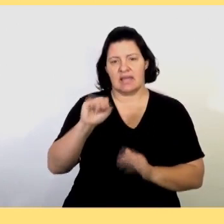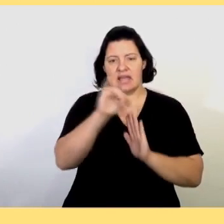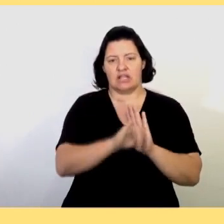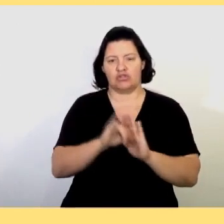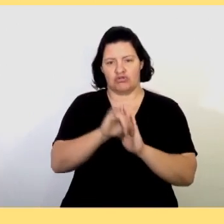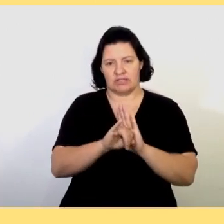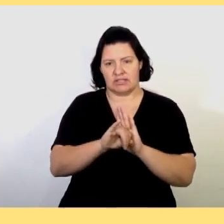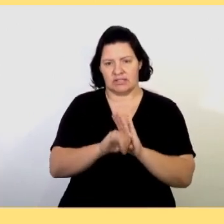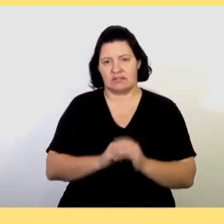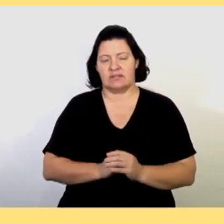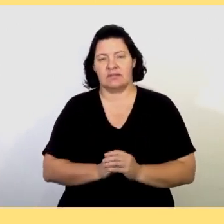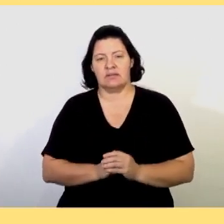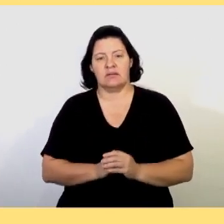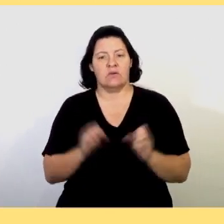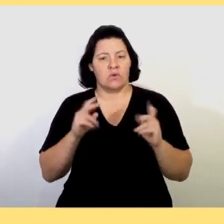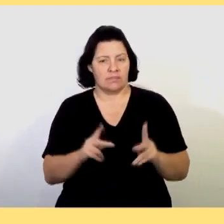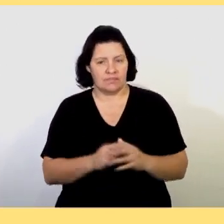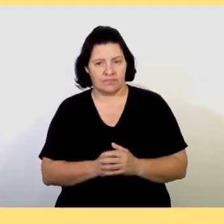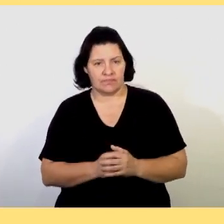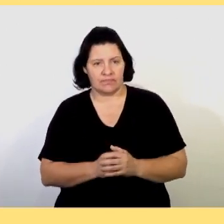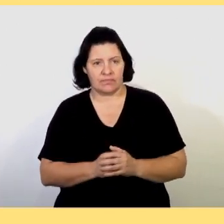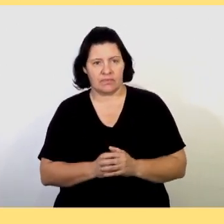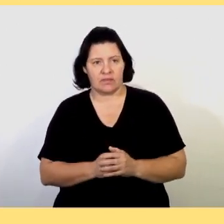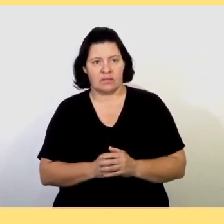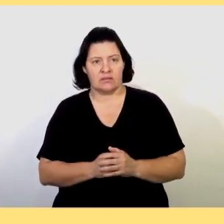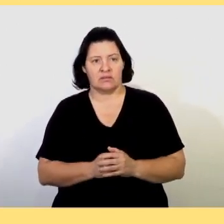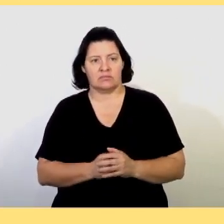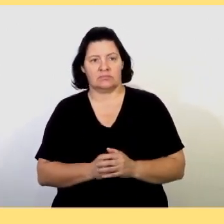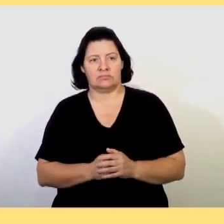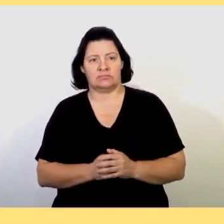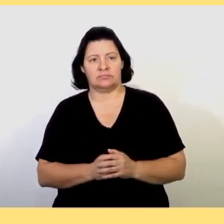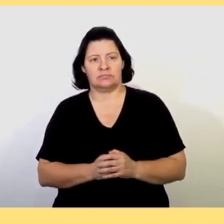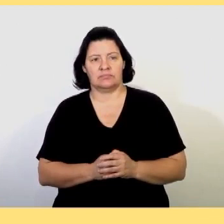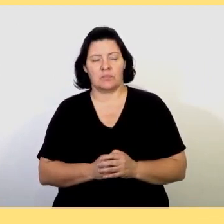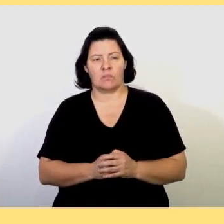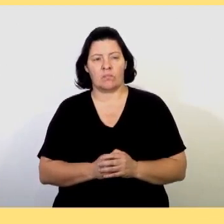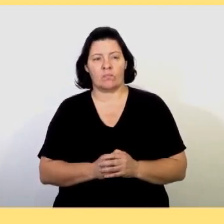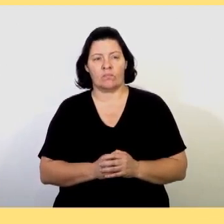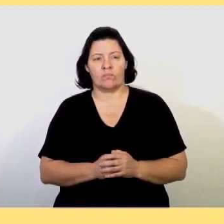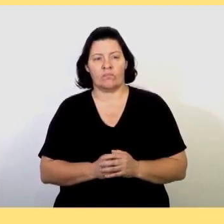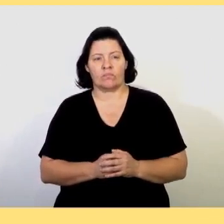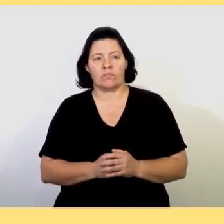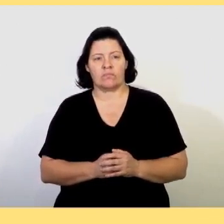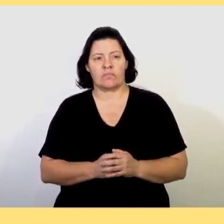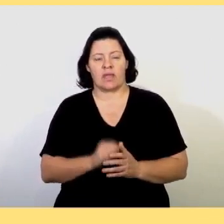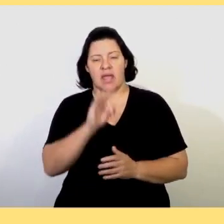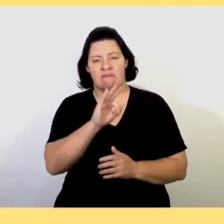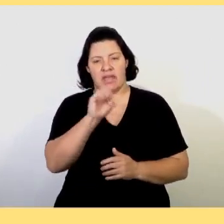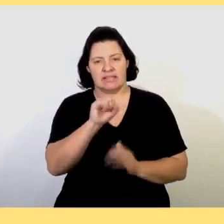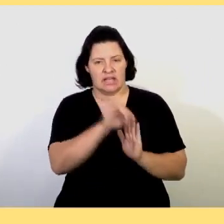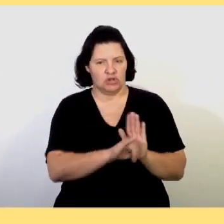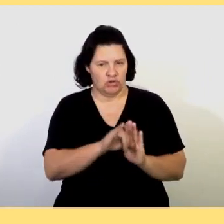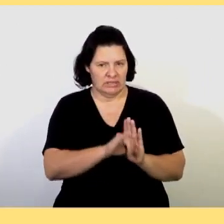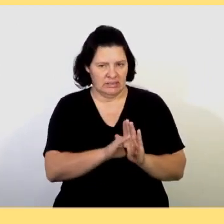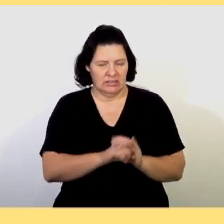FS Insurance. Okay. So if it is FS Insurance.